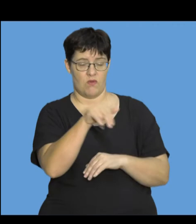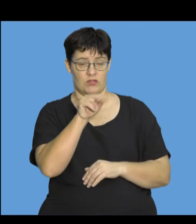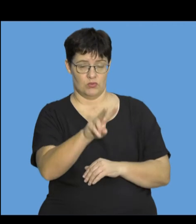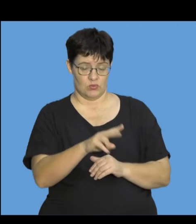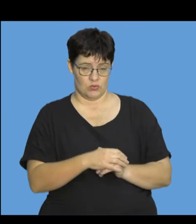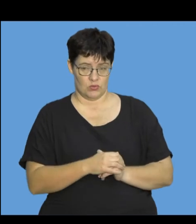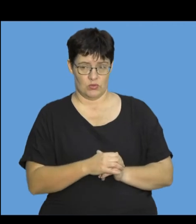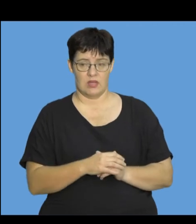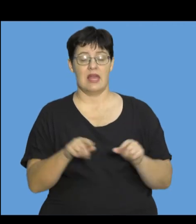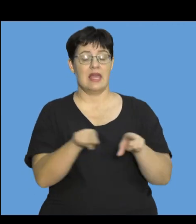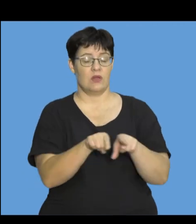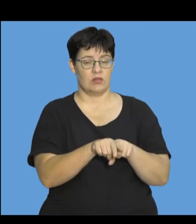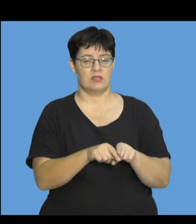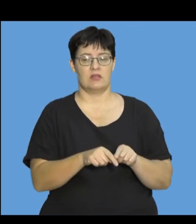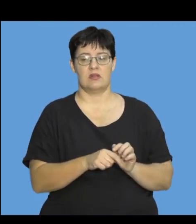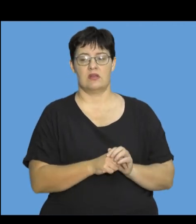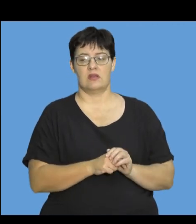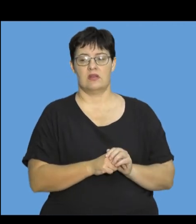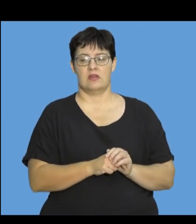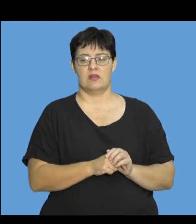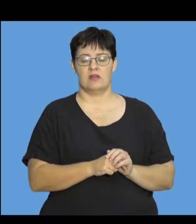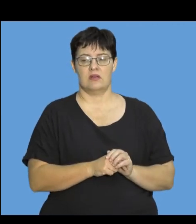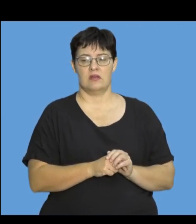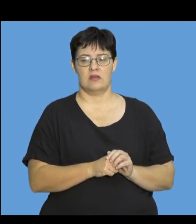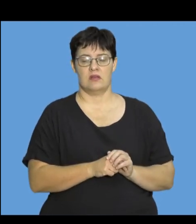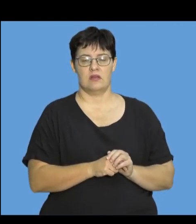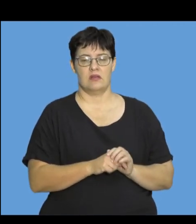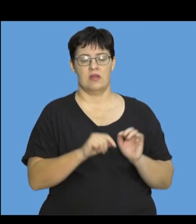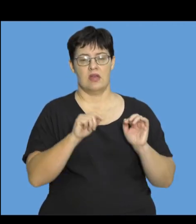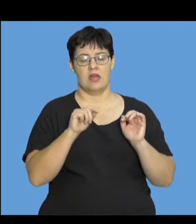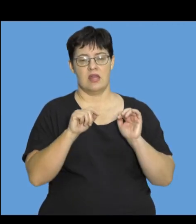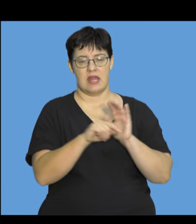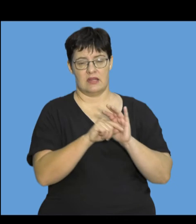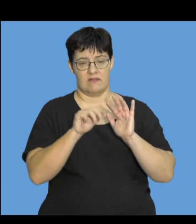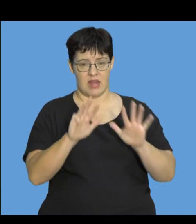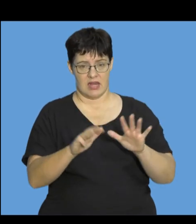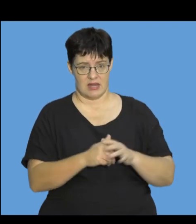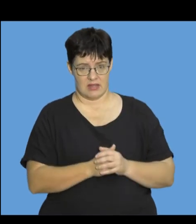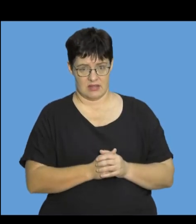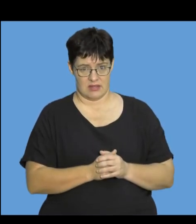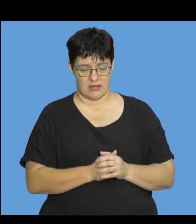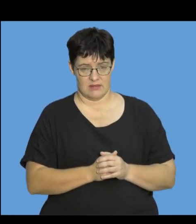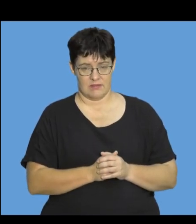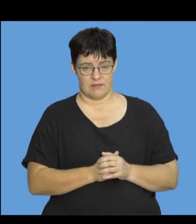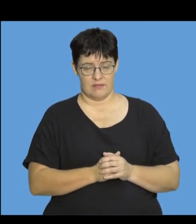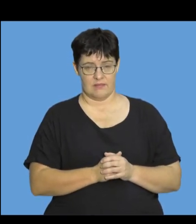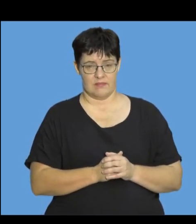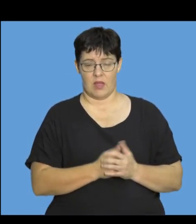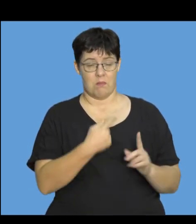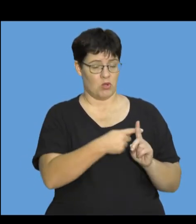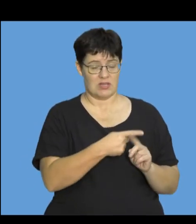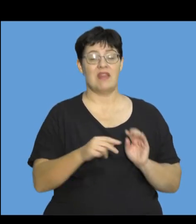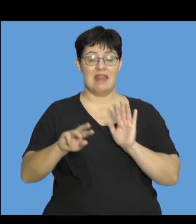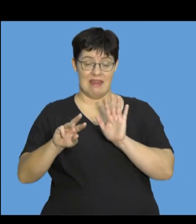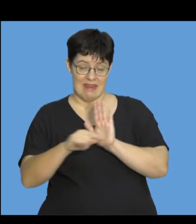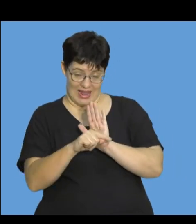2, which is equals to 9, right? So you can always just use your calculator here, a negative 9, by the way, not